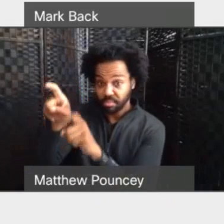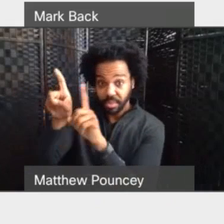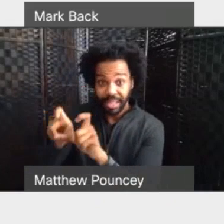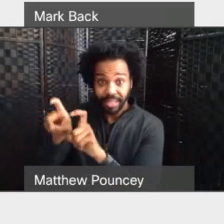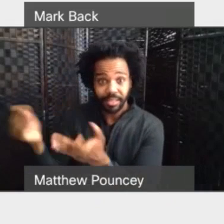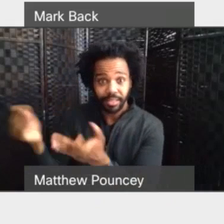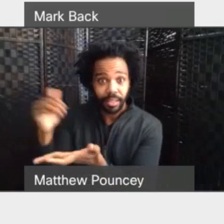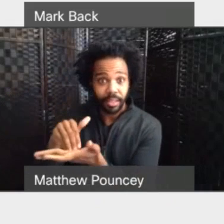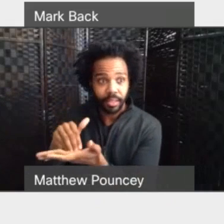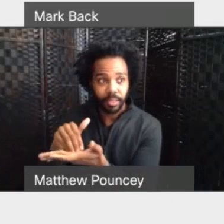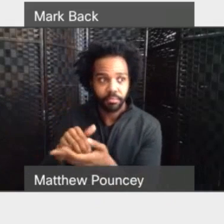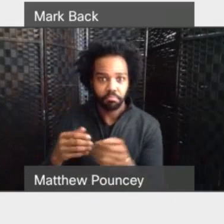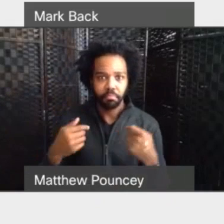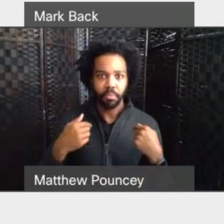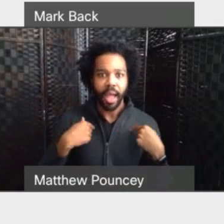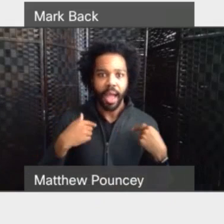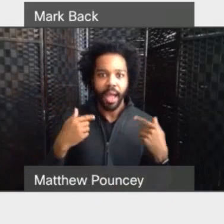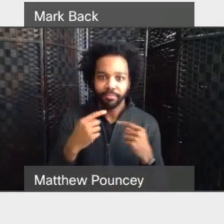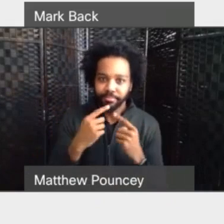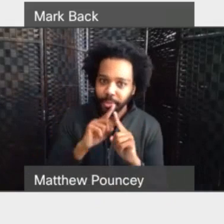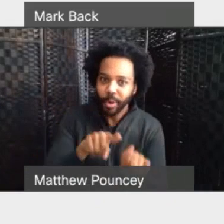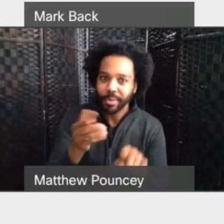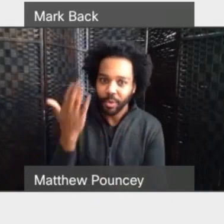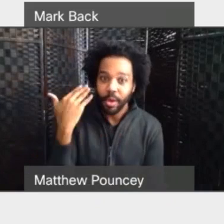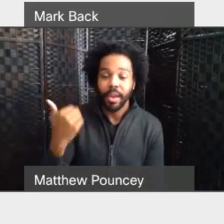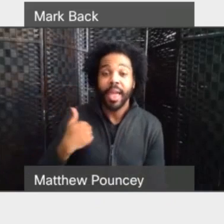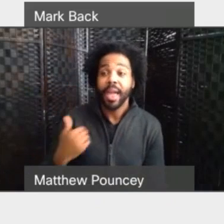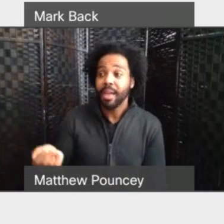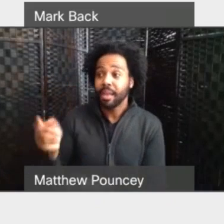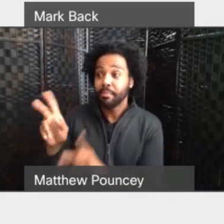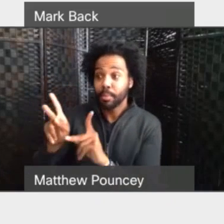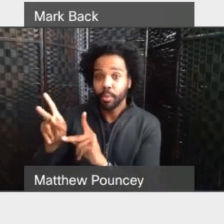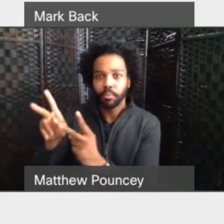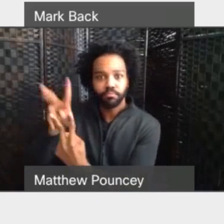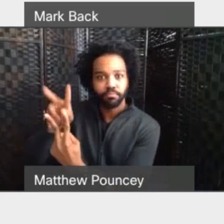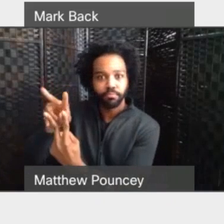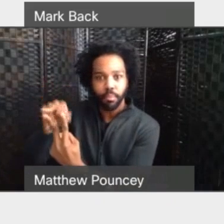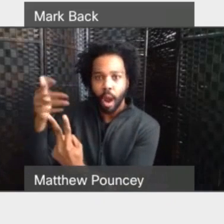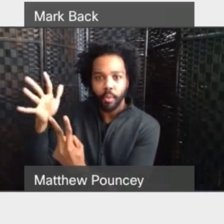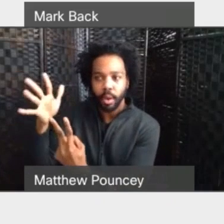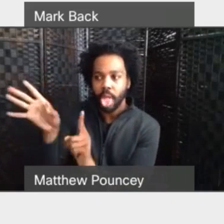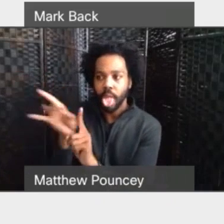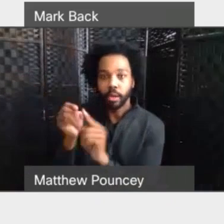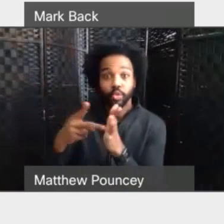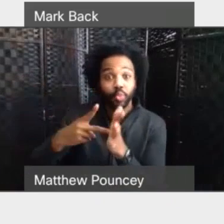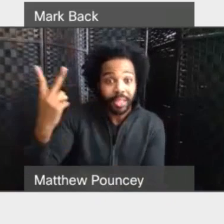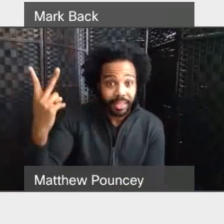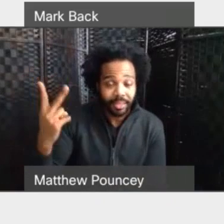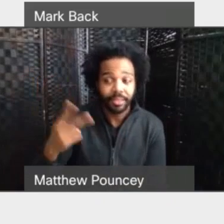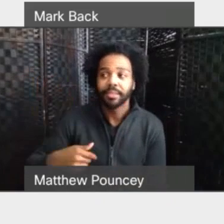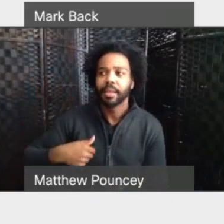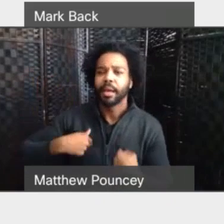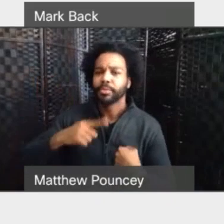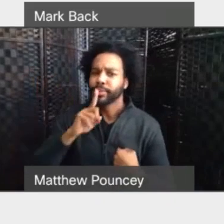As I reported earlier, we've had 2 people who've gotten COVID twice. So I'm pretty sure, Daryl, that the guidance is